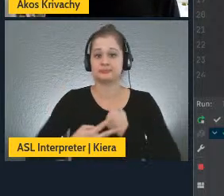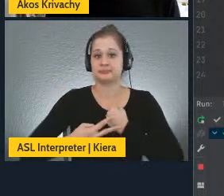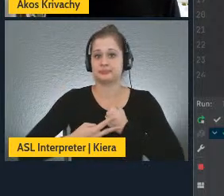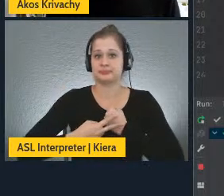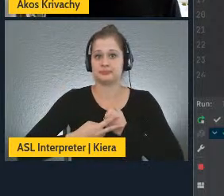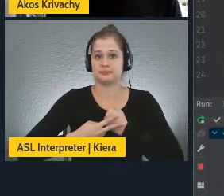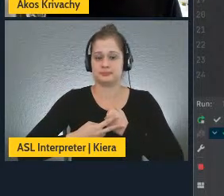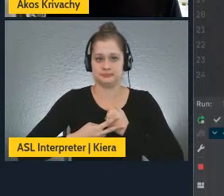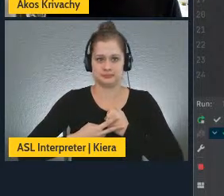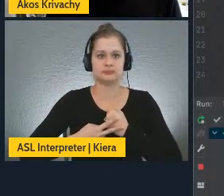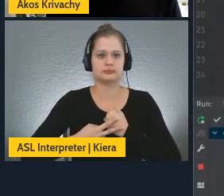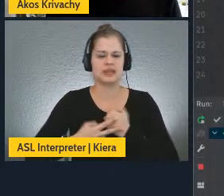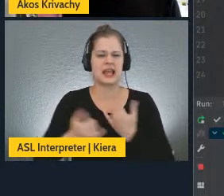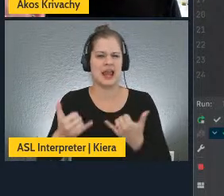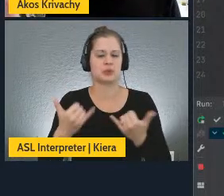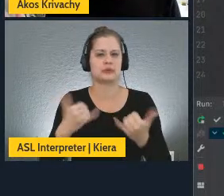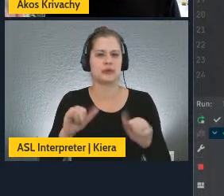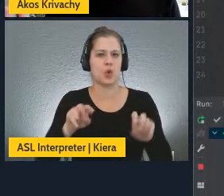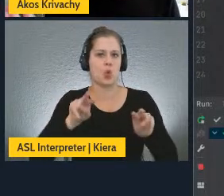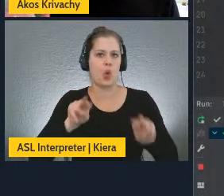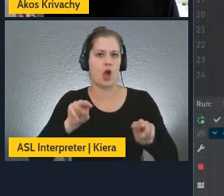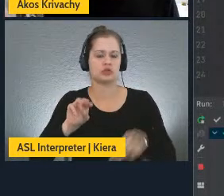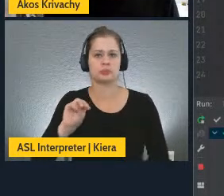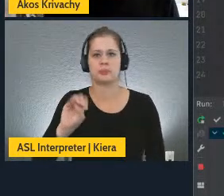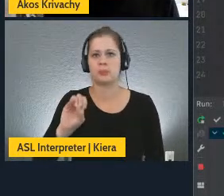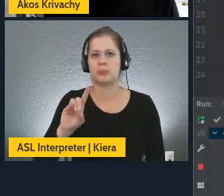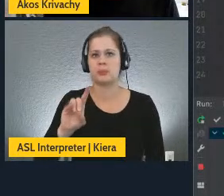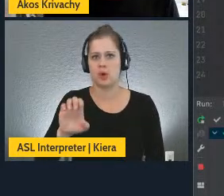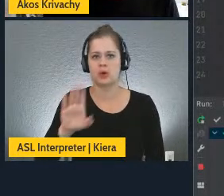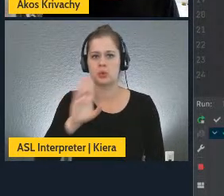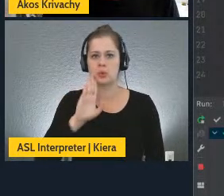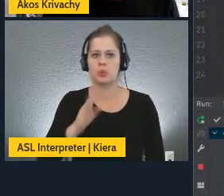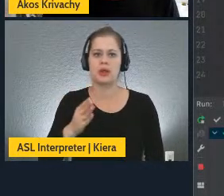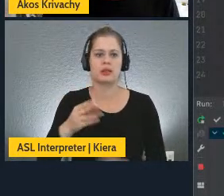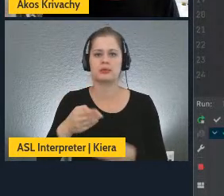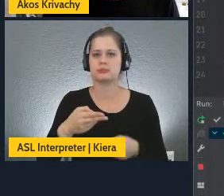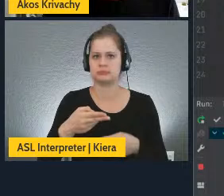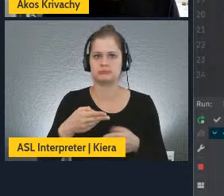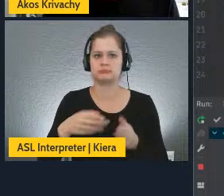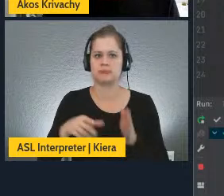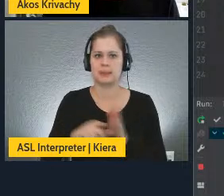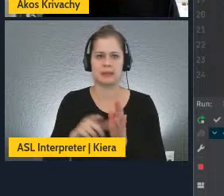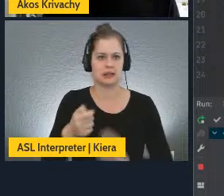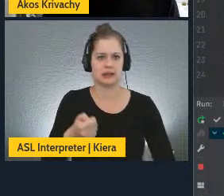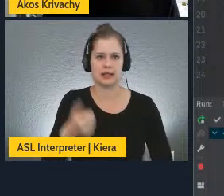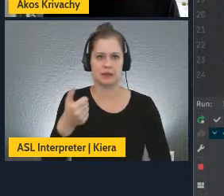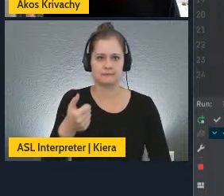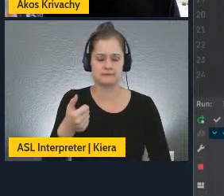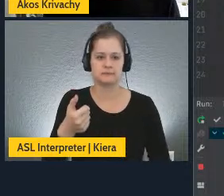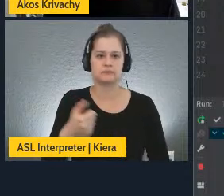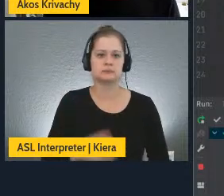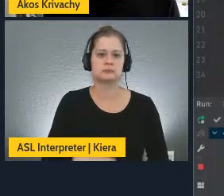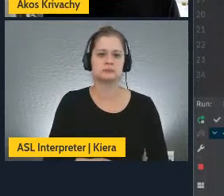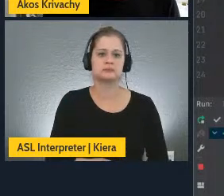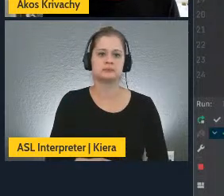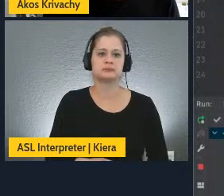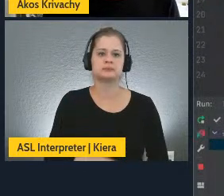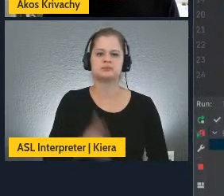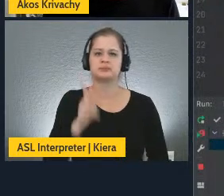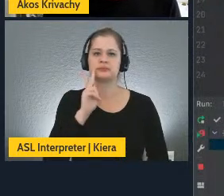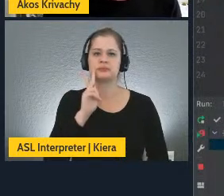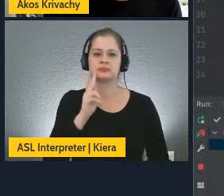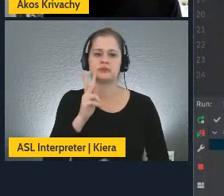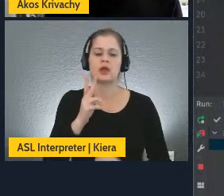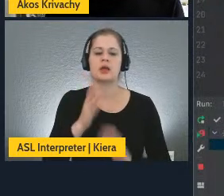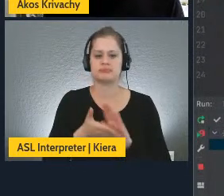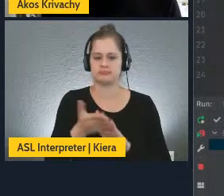running in watch mode. Therefore, it's instantly going to kick off, and we'll see the request be handled. So hitting